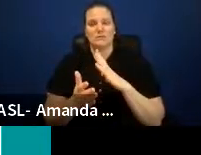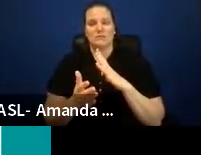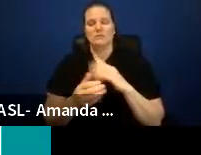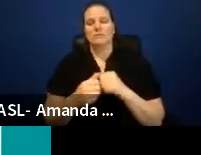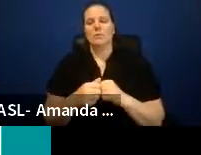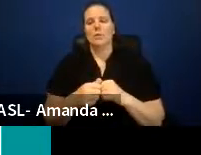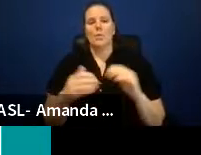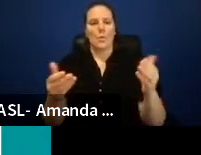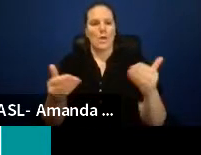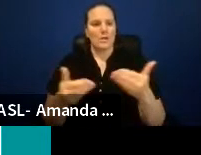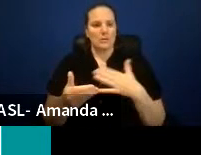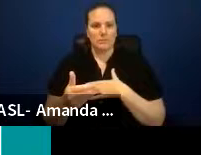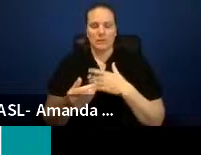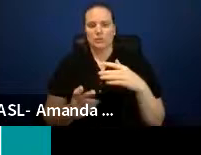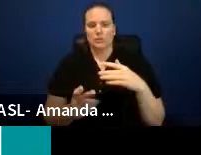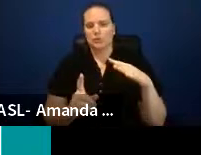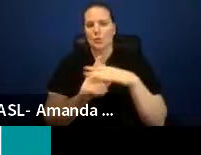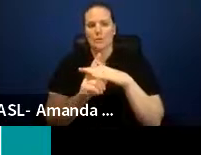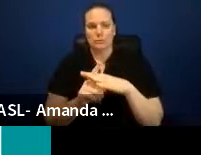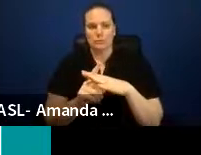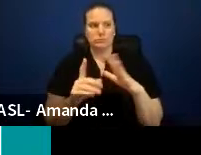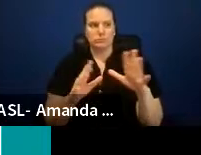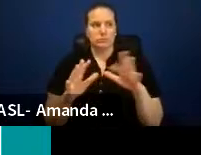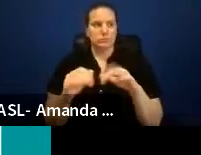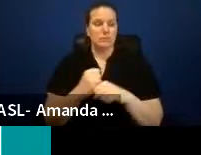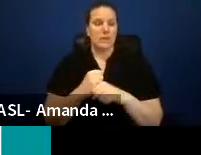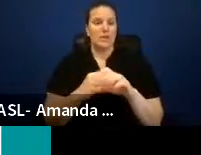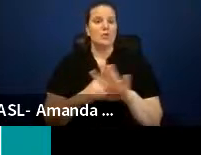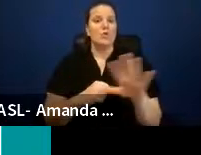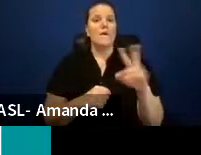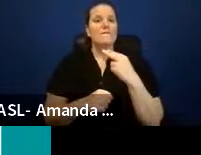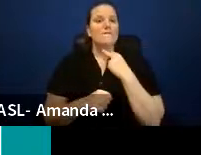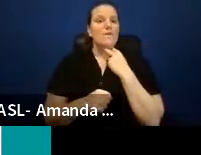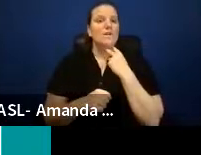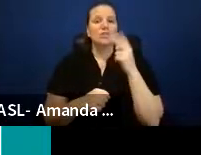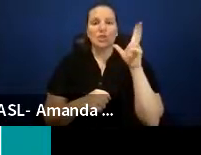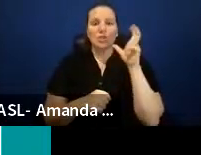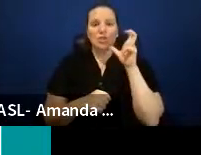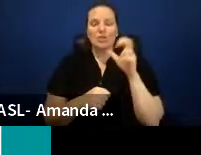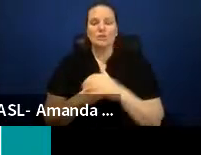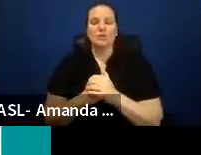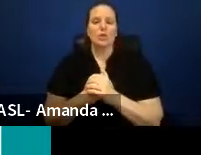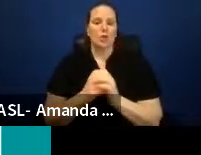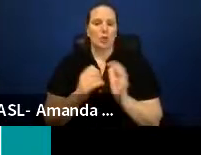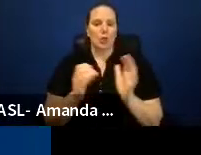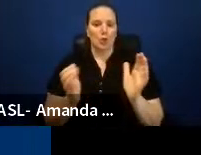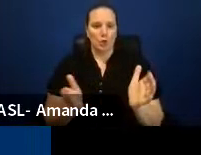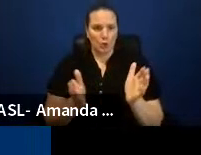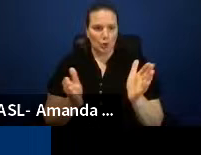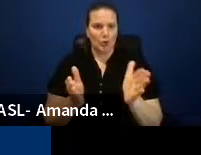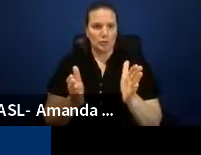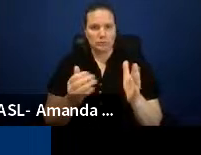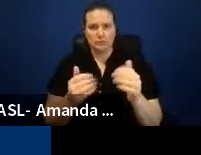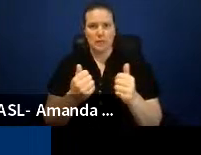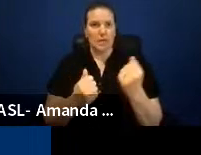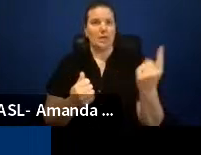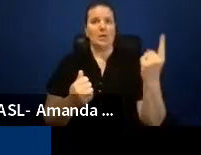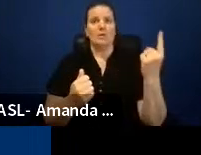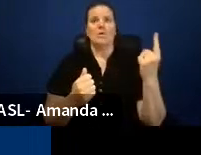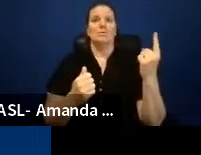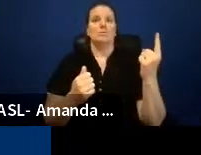welcome. Please come. Please make your voice heard and encourage anyone in